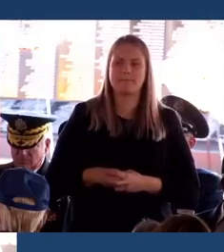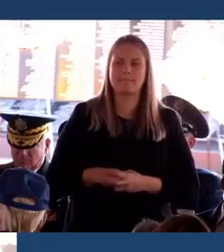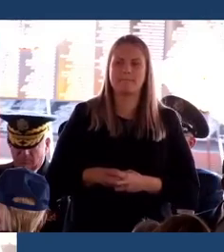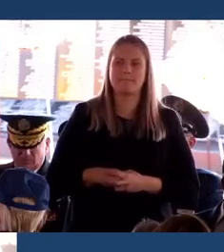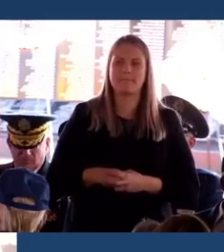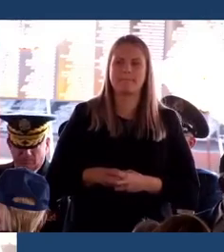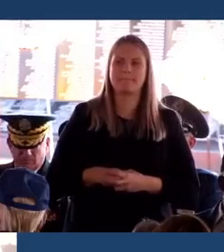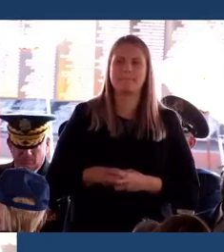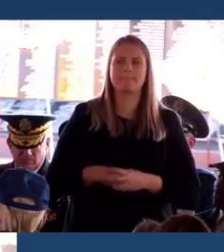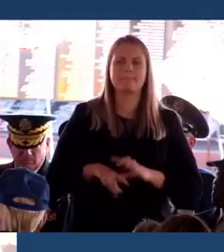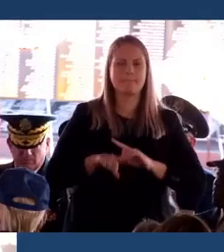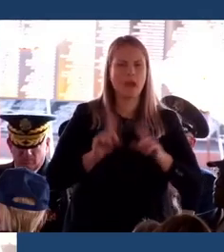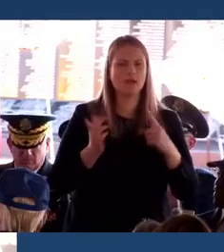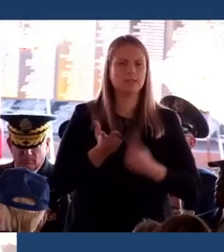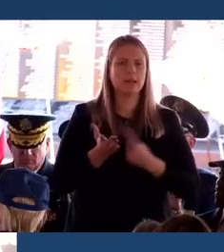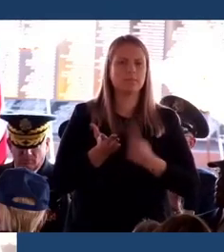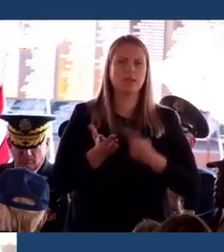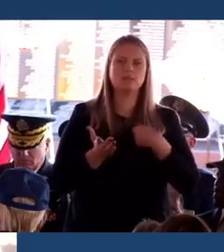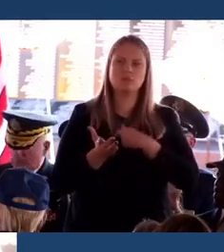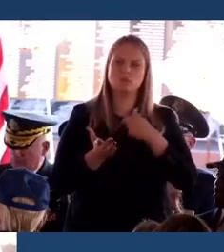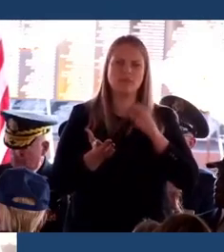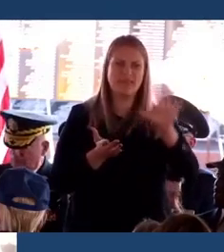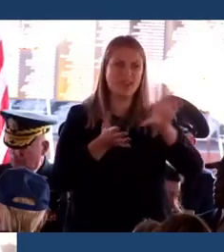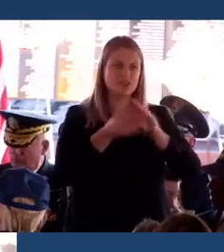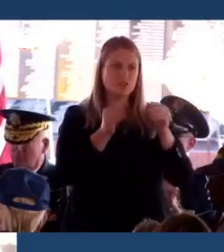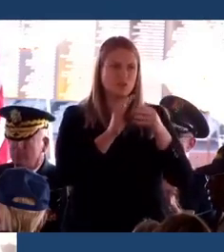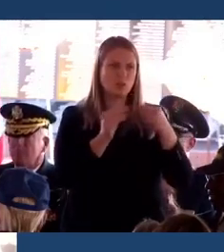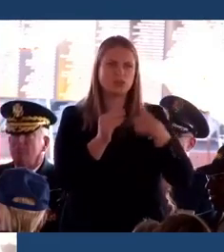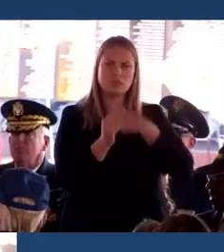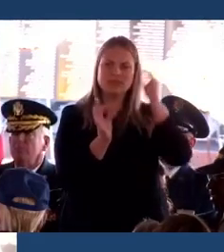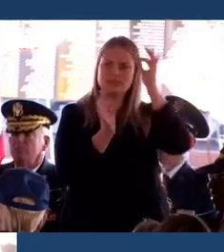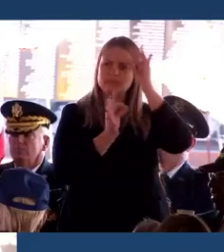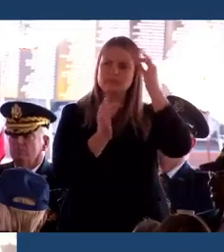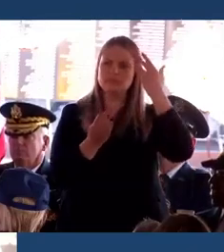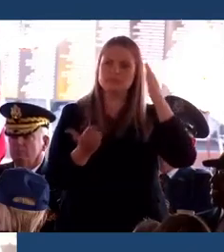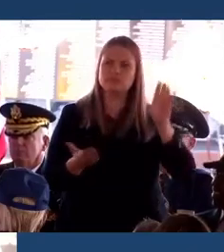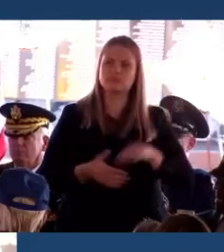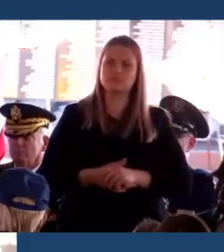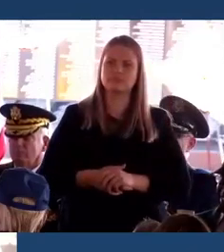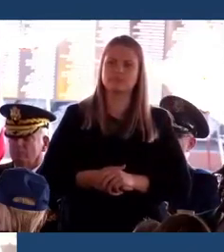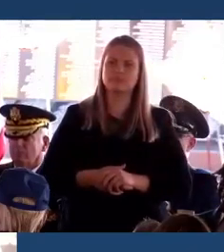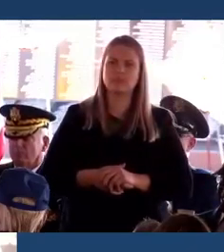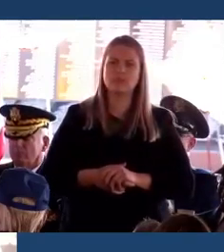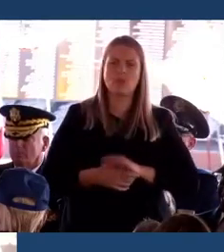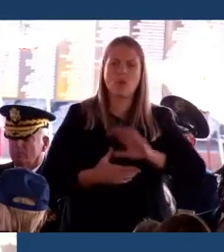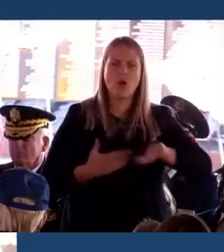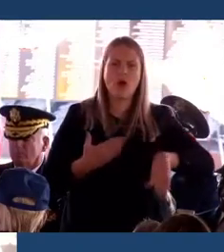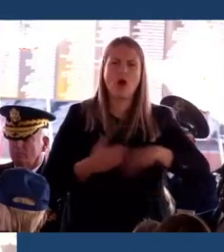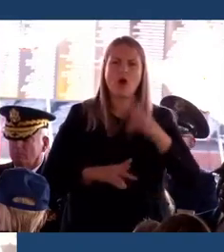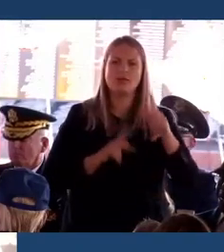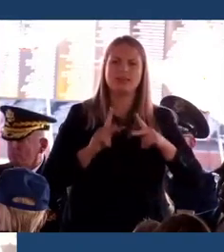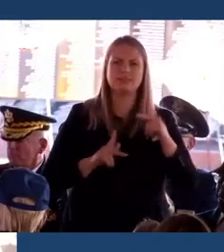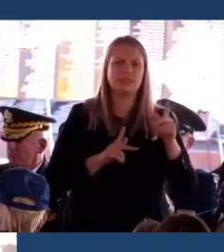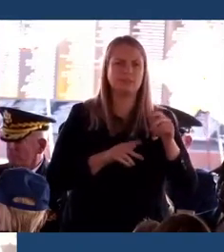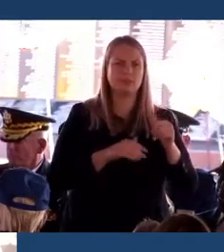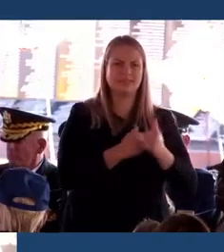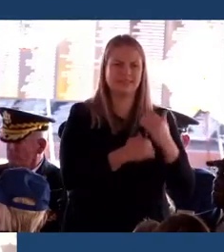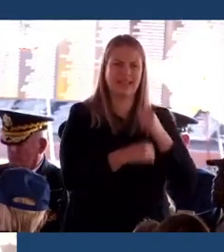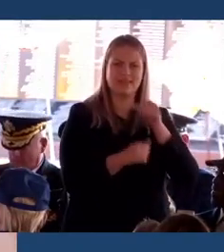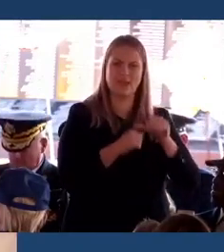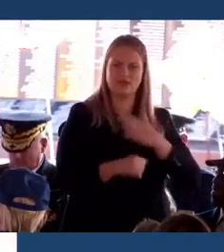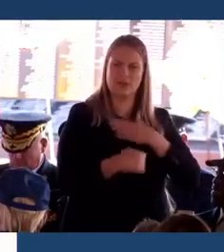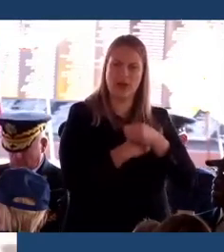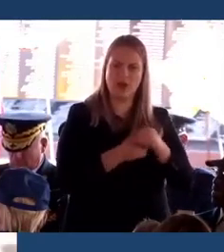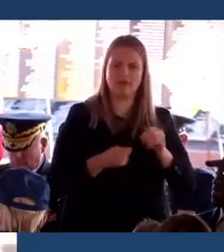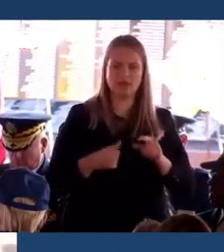But sometimes we don't know their stories. And so all of these people always write into my office, and for the first time I